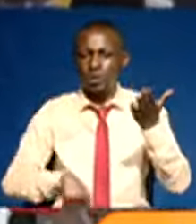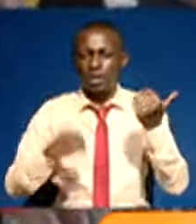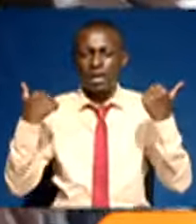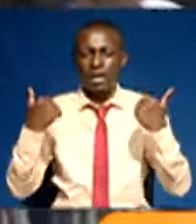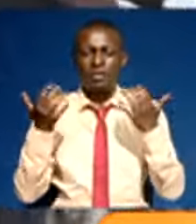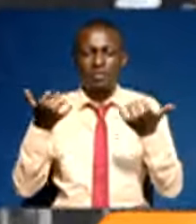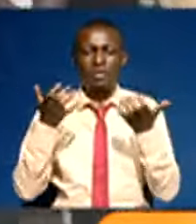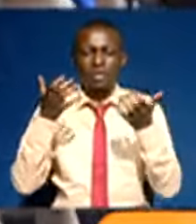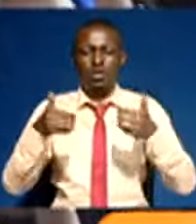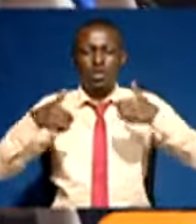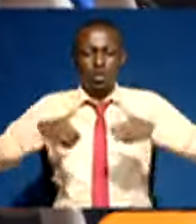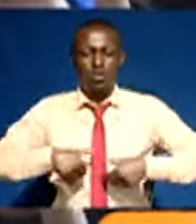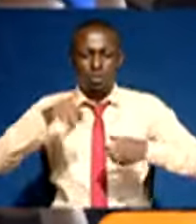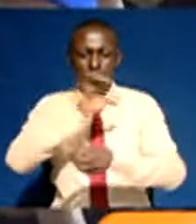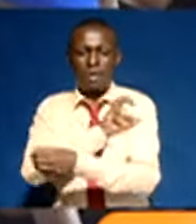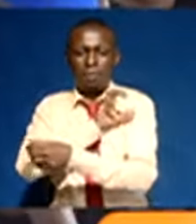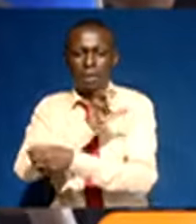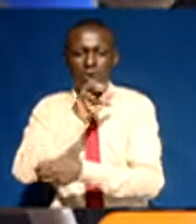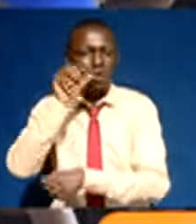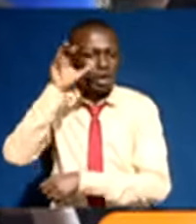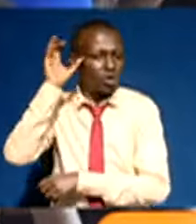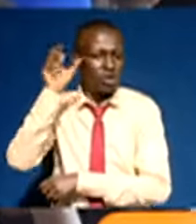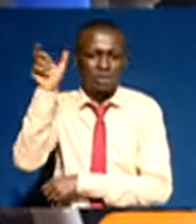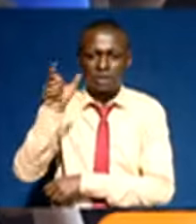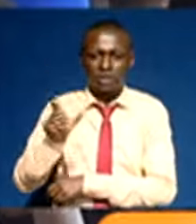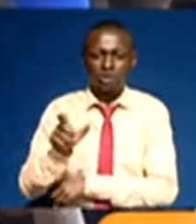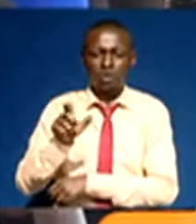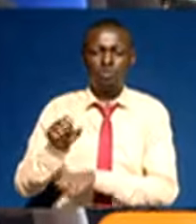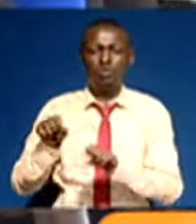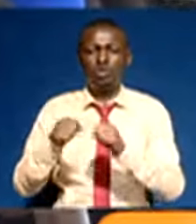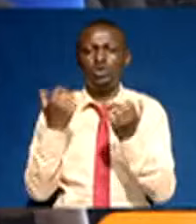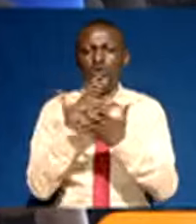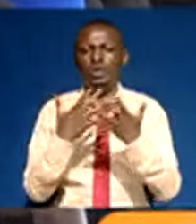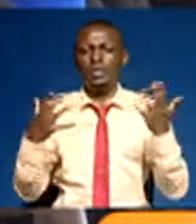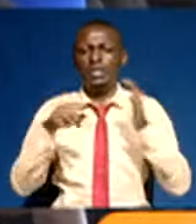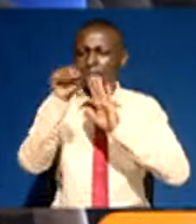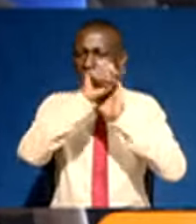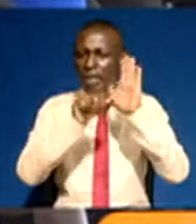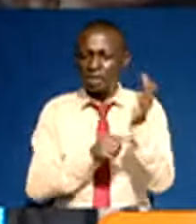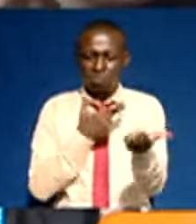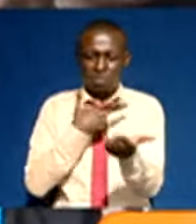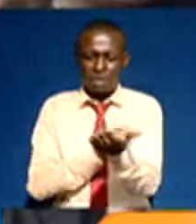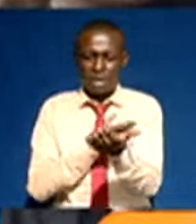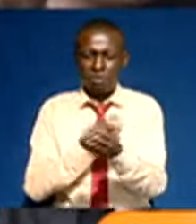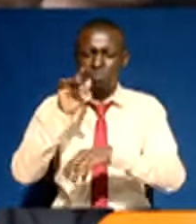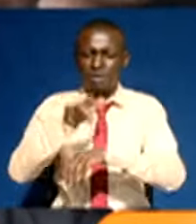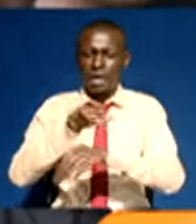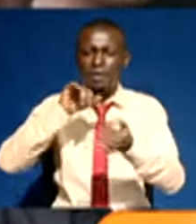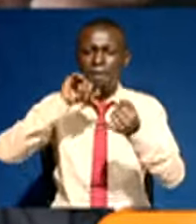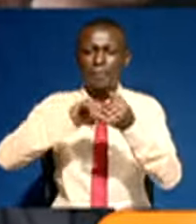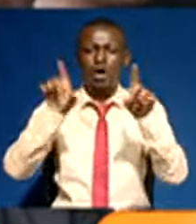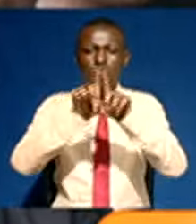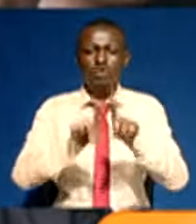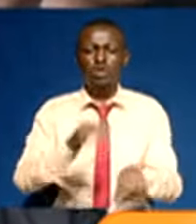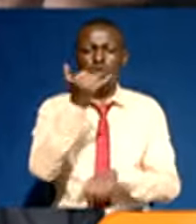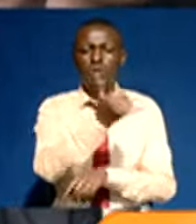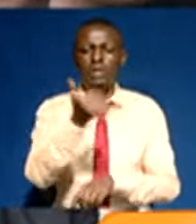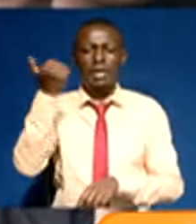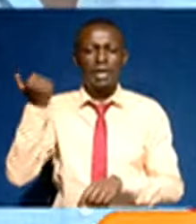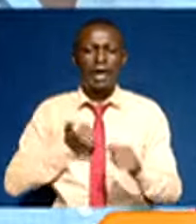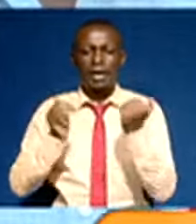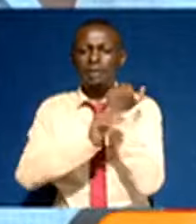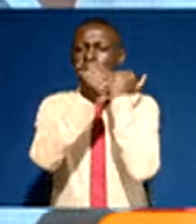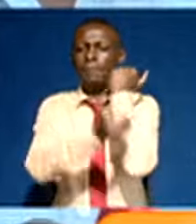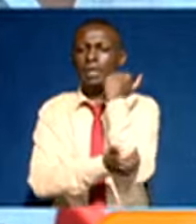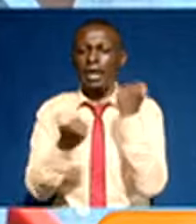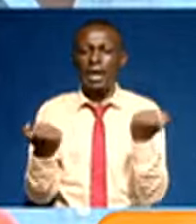youth in the coastal region against social vices such as drug abuse, early marriages and teenage pregnancies that are rampant in the region.